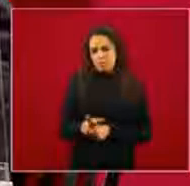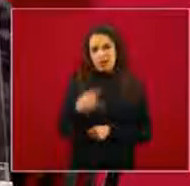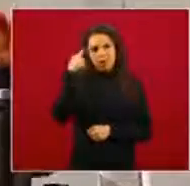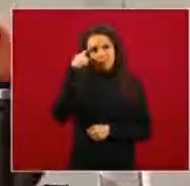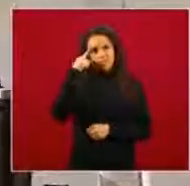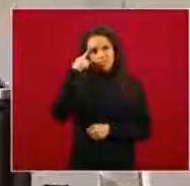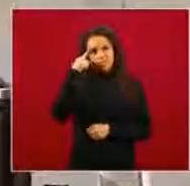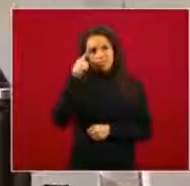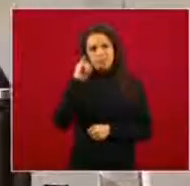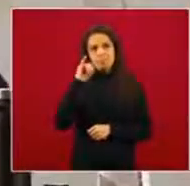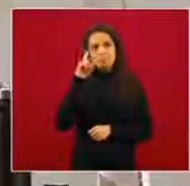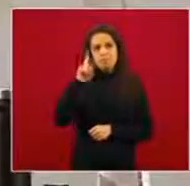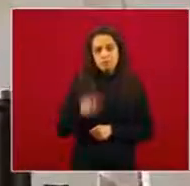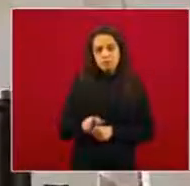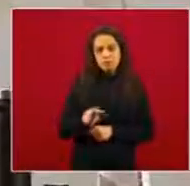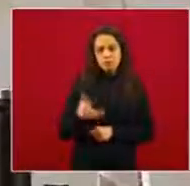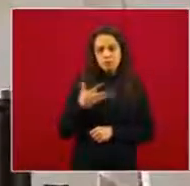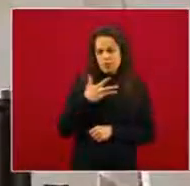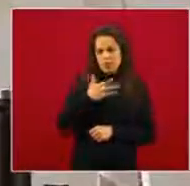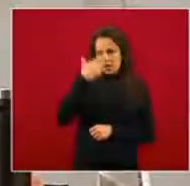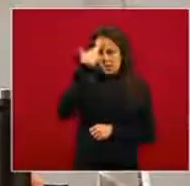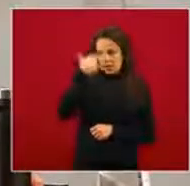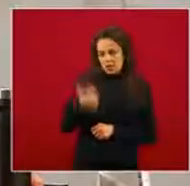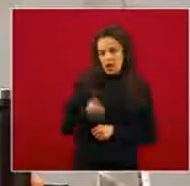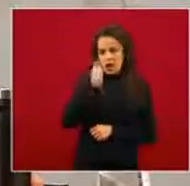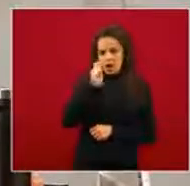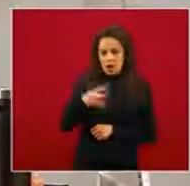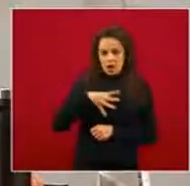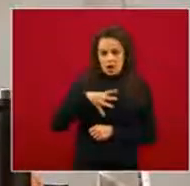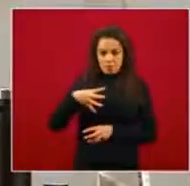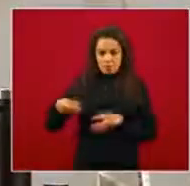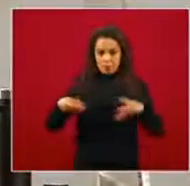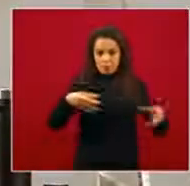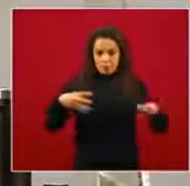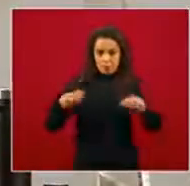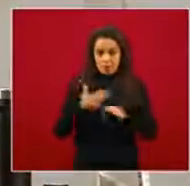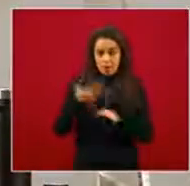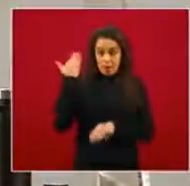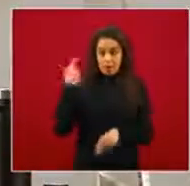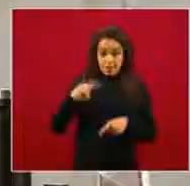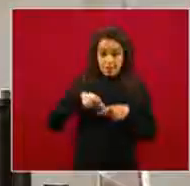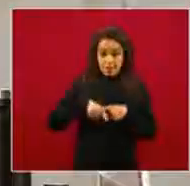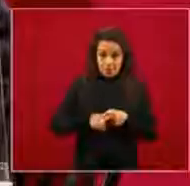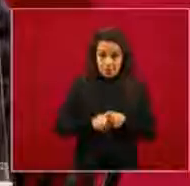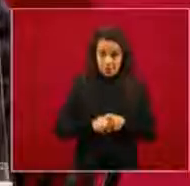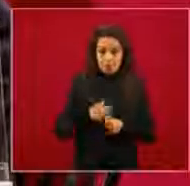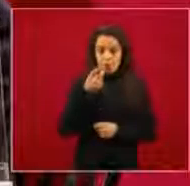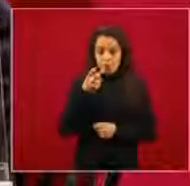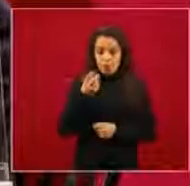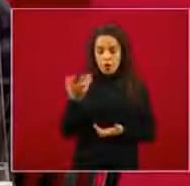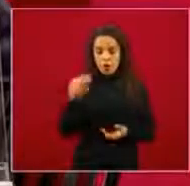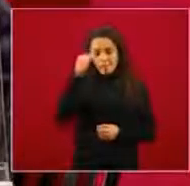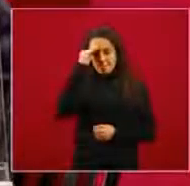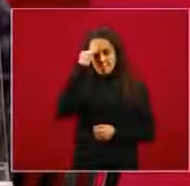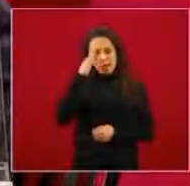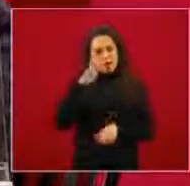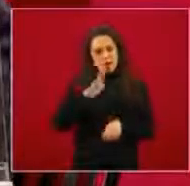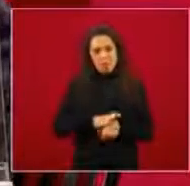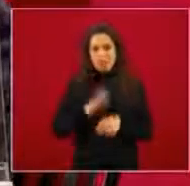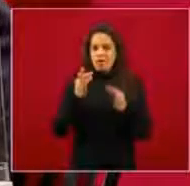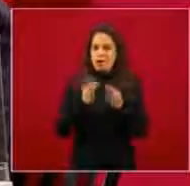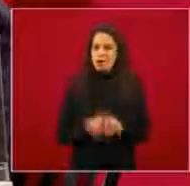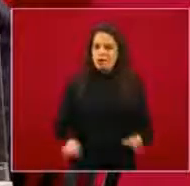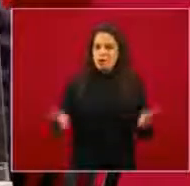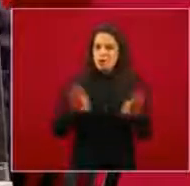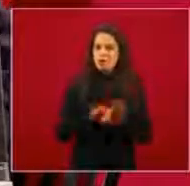noticed that it was reasonable, the transmission was reasonable to disperse from the beginning, and we considered that it was